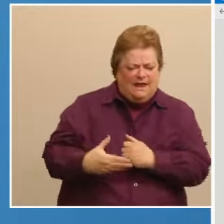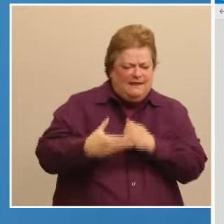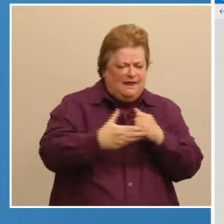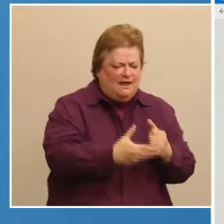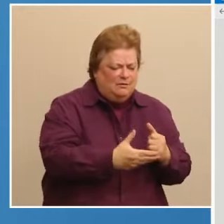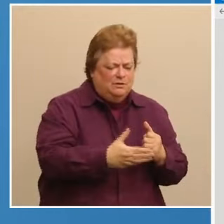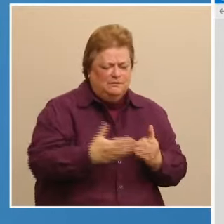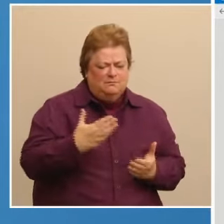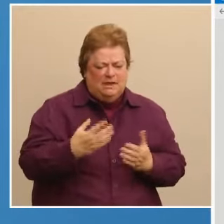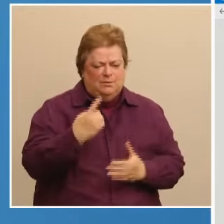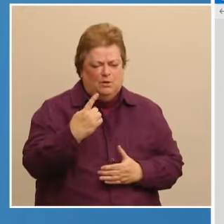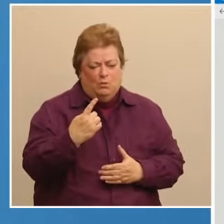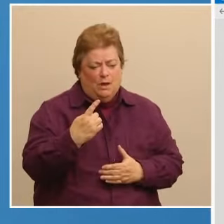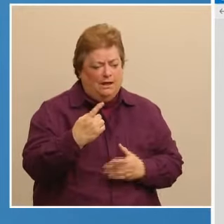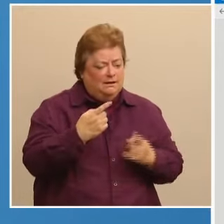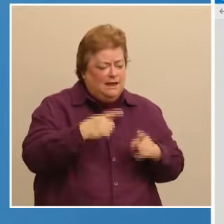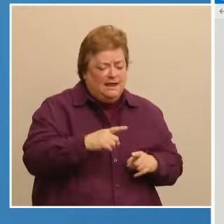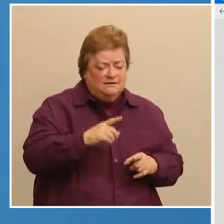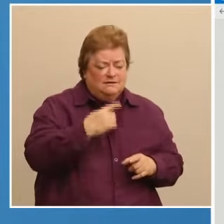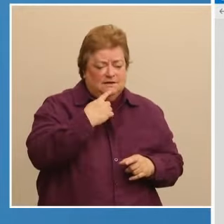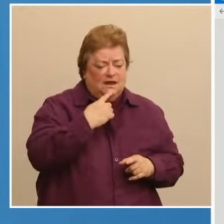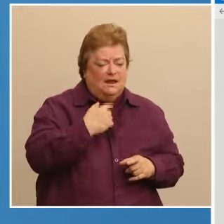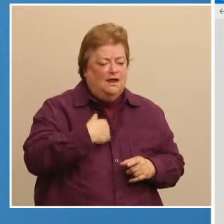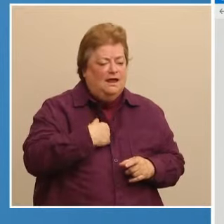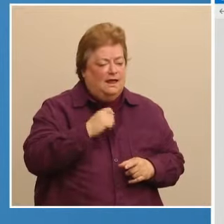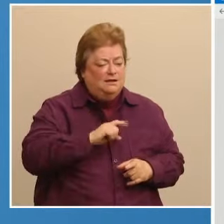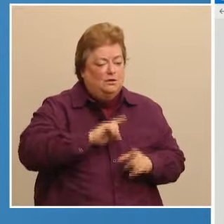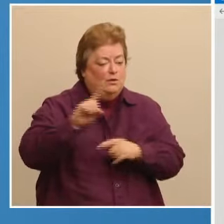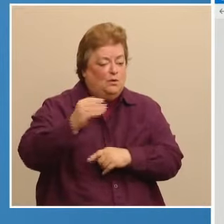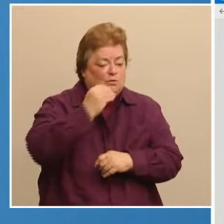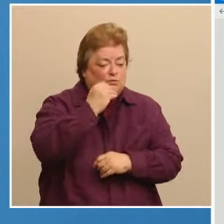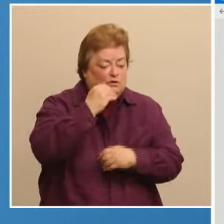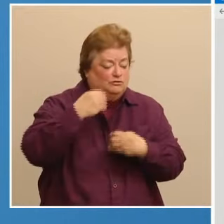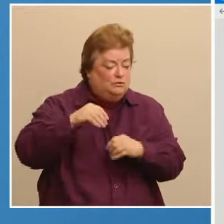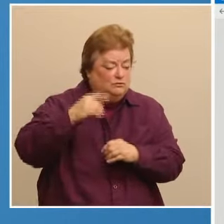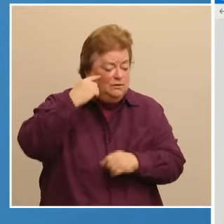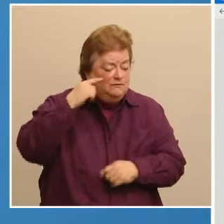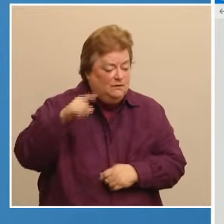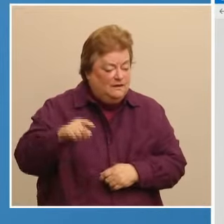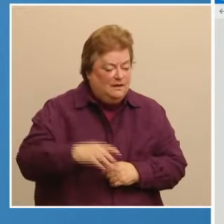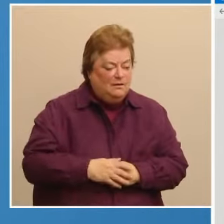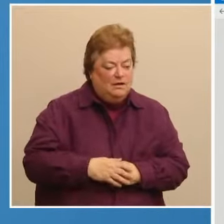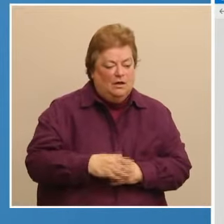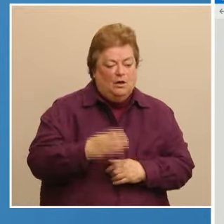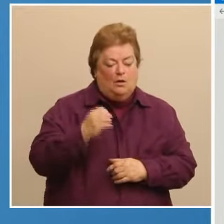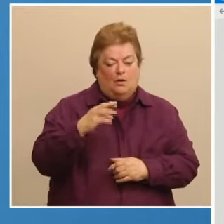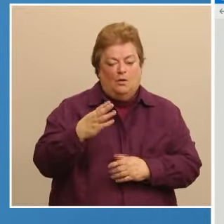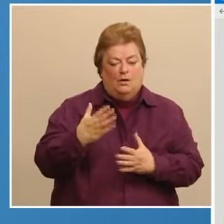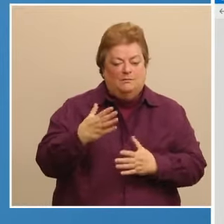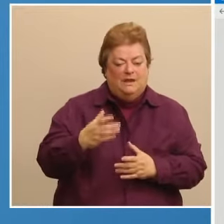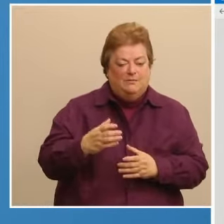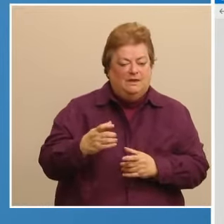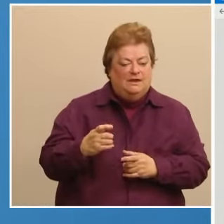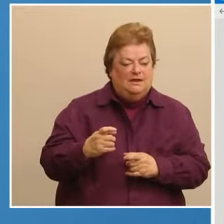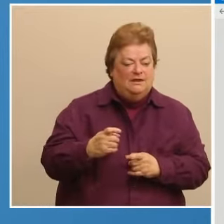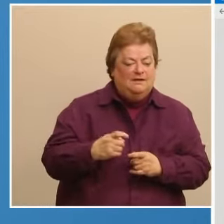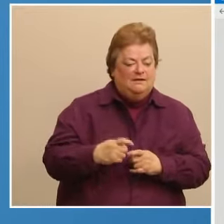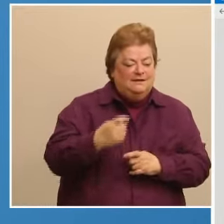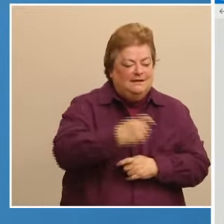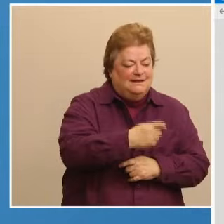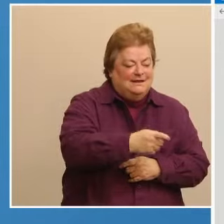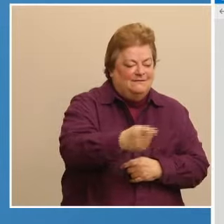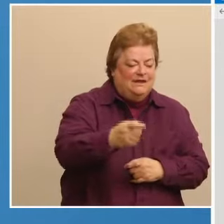case, it's going to the grocery store. In another case, I've seen some of our volunteers deliver flowers or potted plants to the